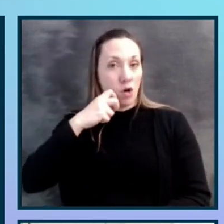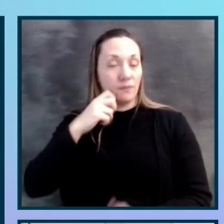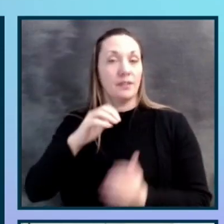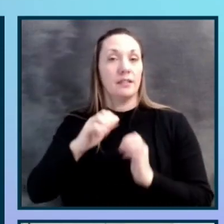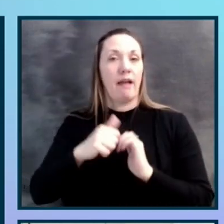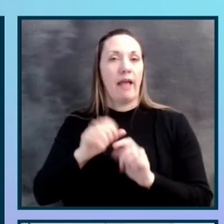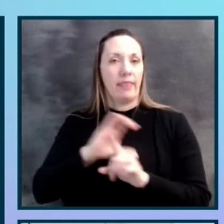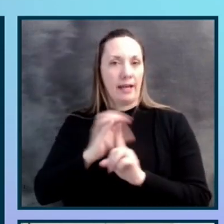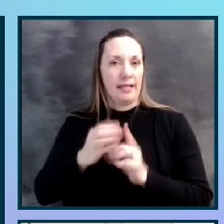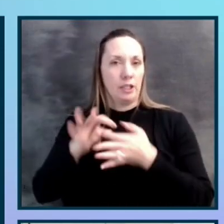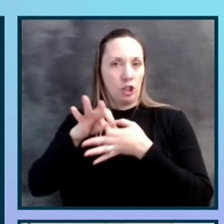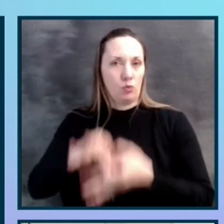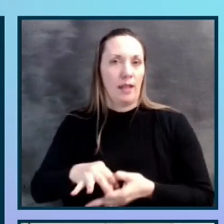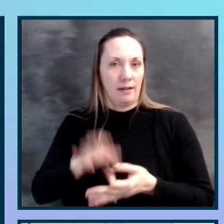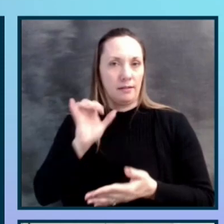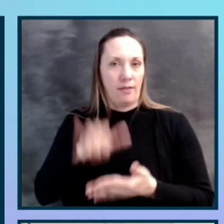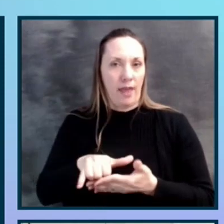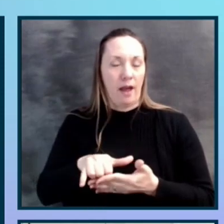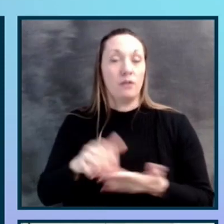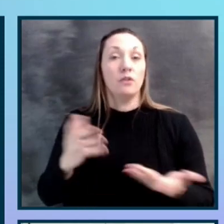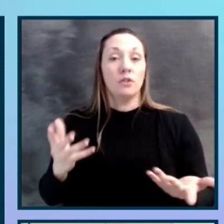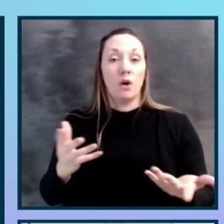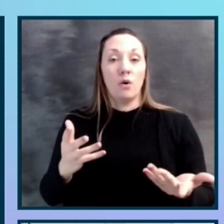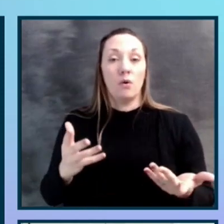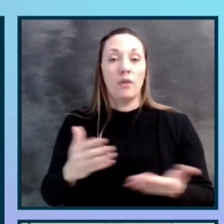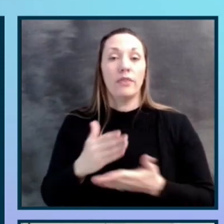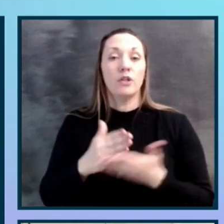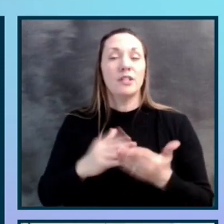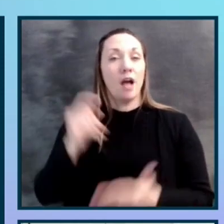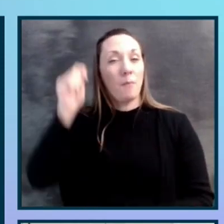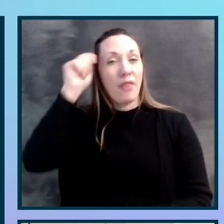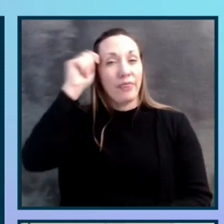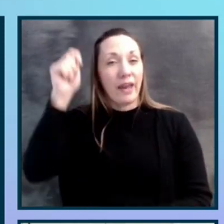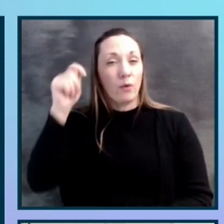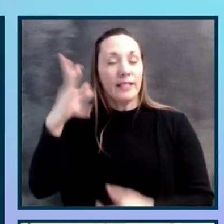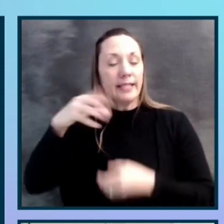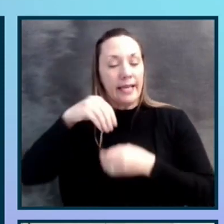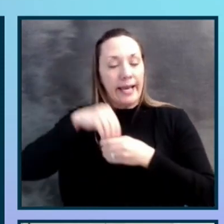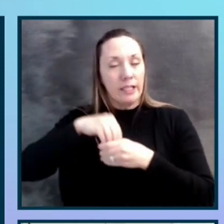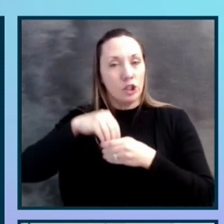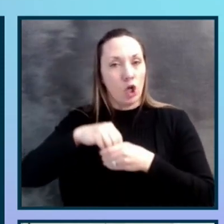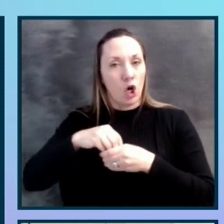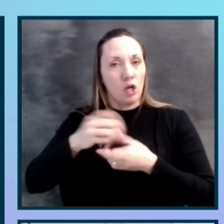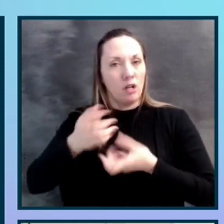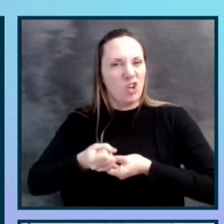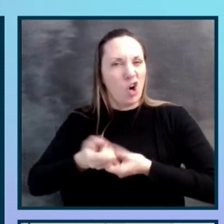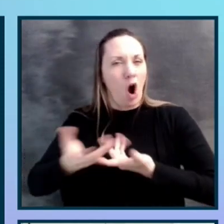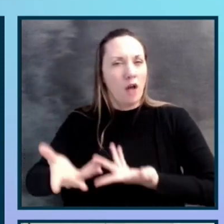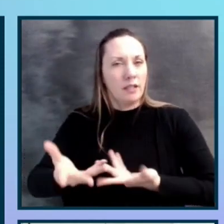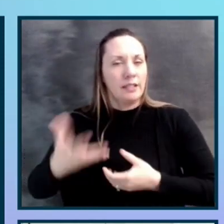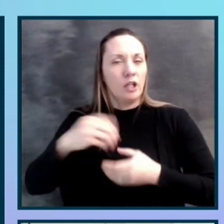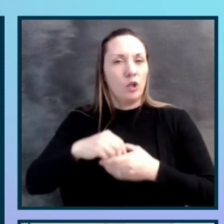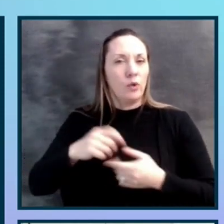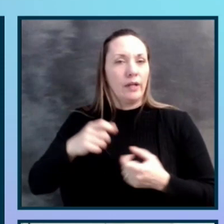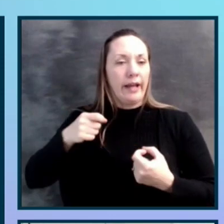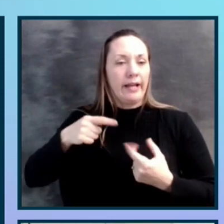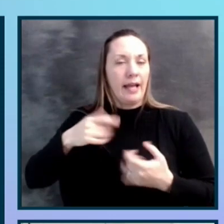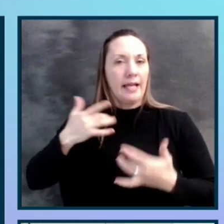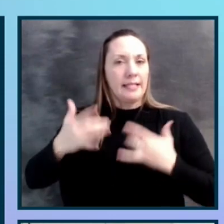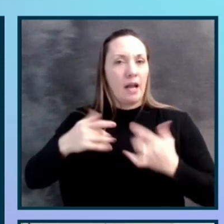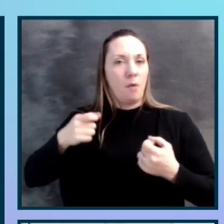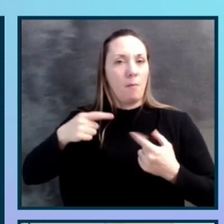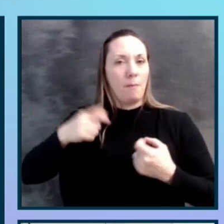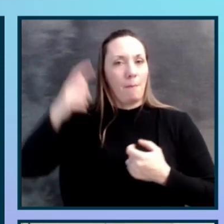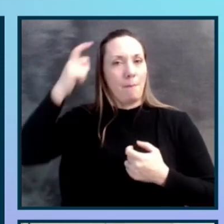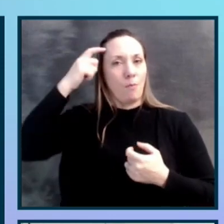related to that. So there's some theories as to the internal causes of this, including excitable brain cells,